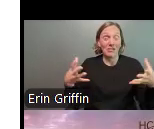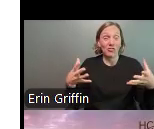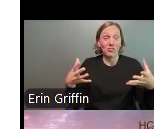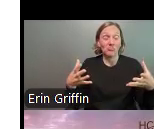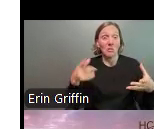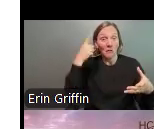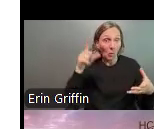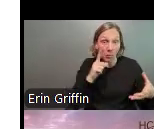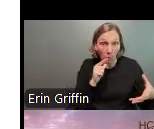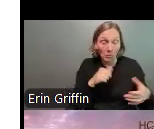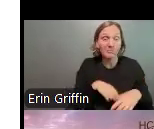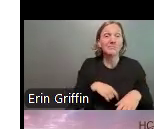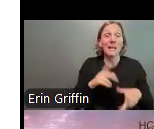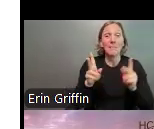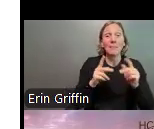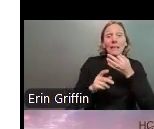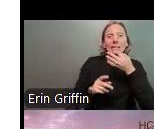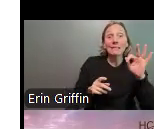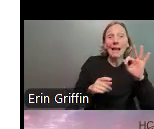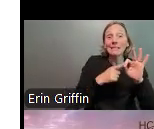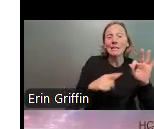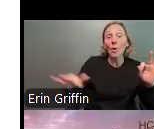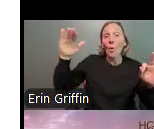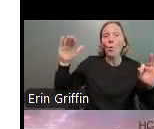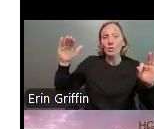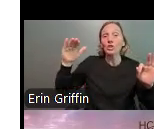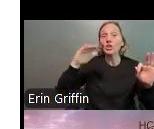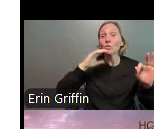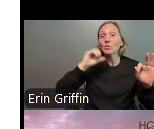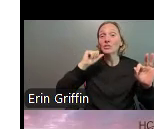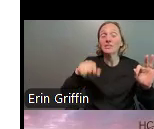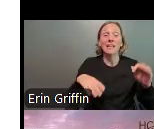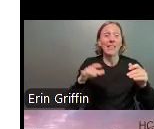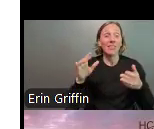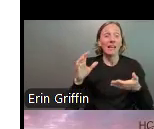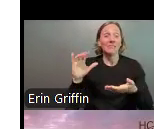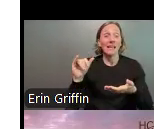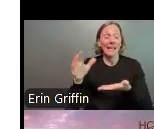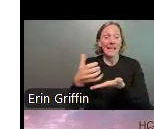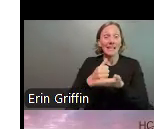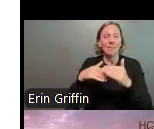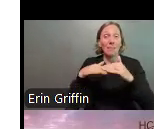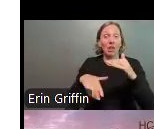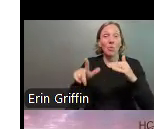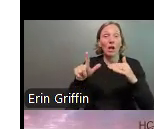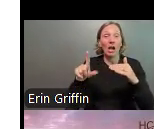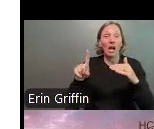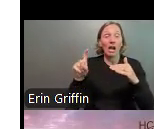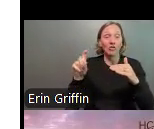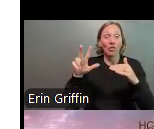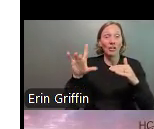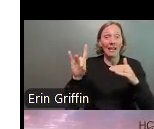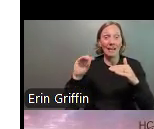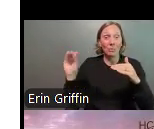of age or older, whose income is at below 138%, at or below the 138% of